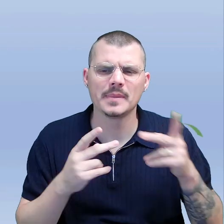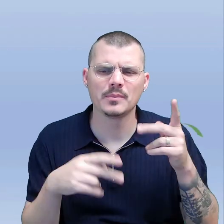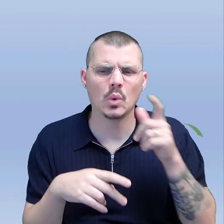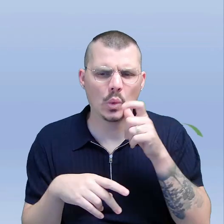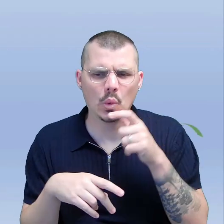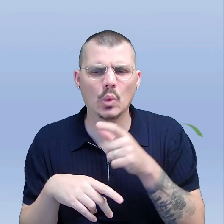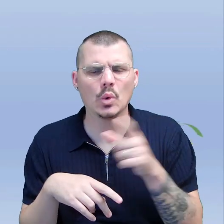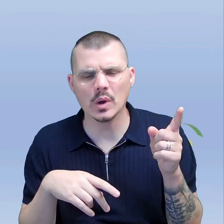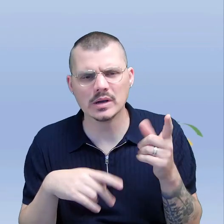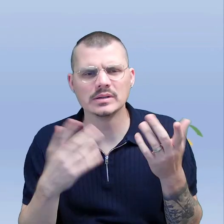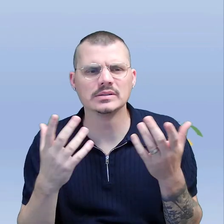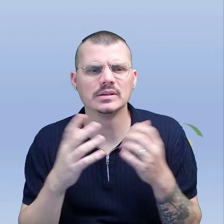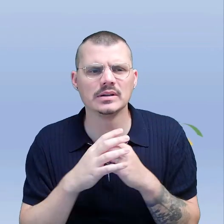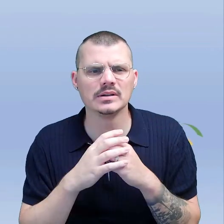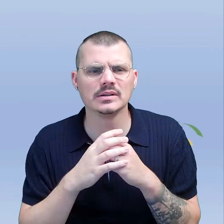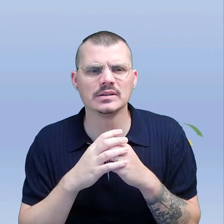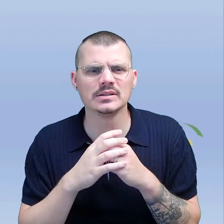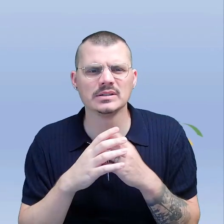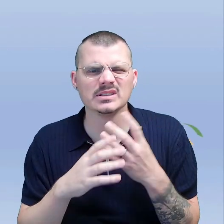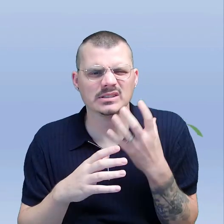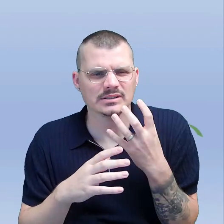How about people who are kind of